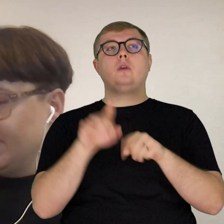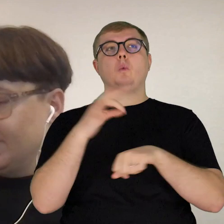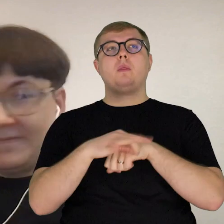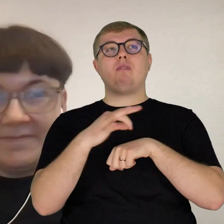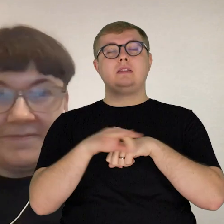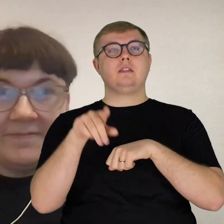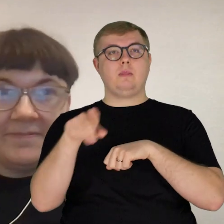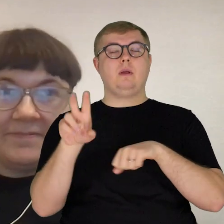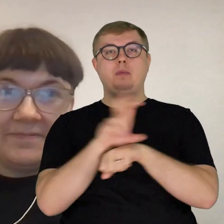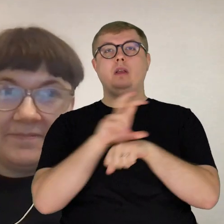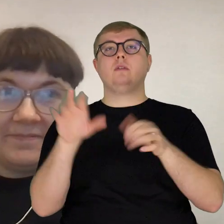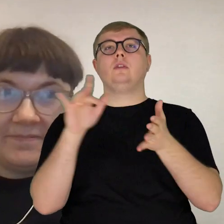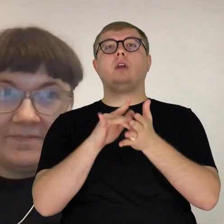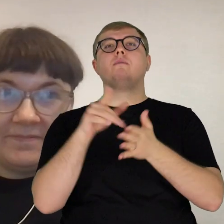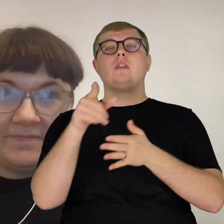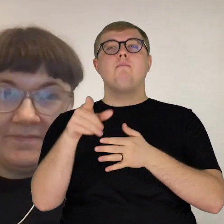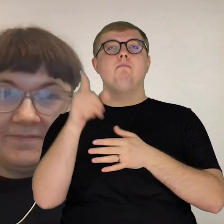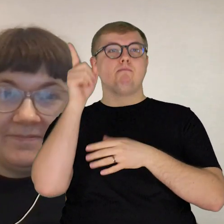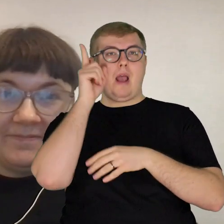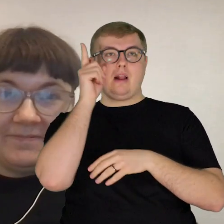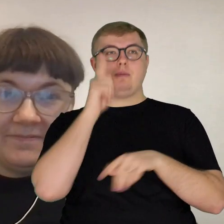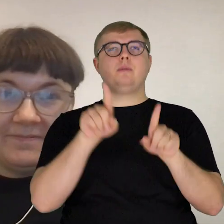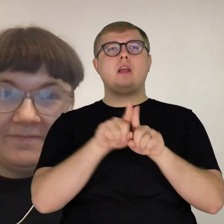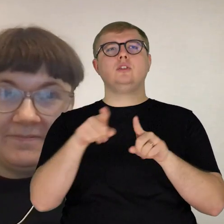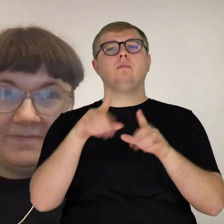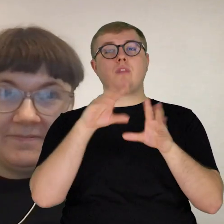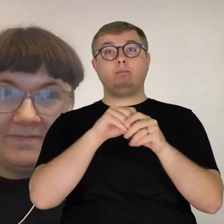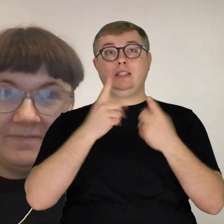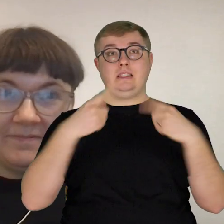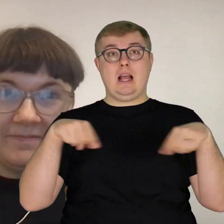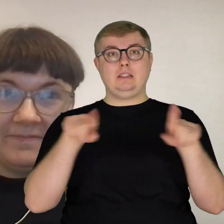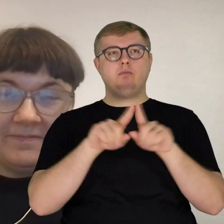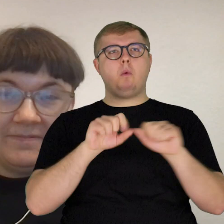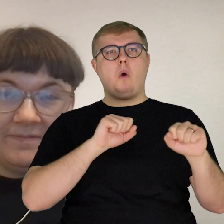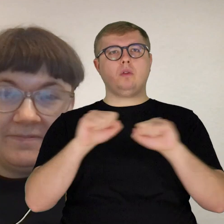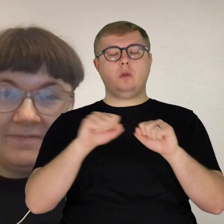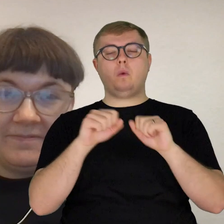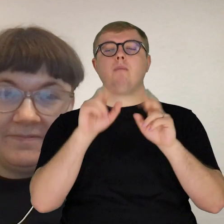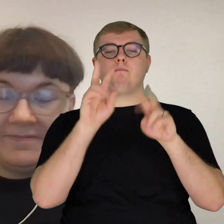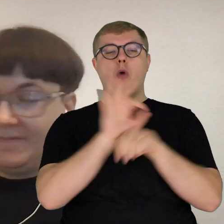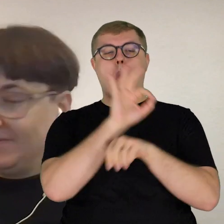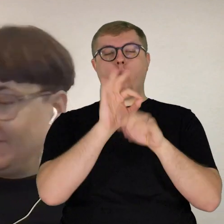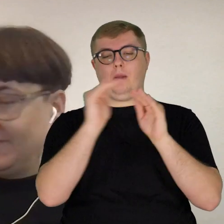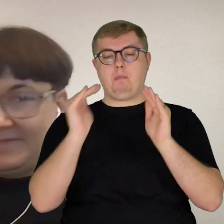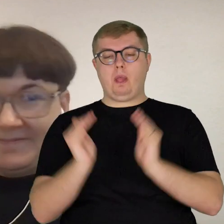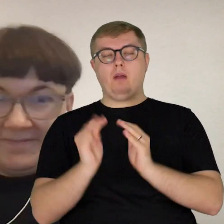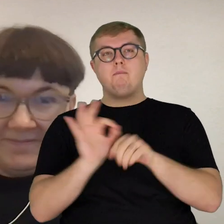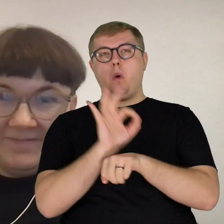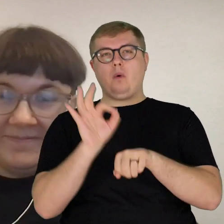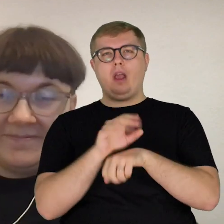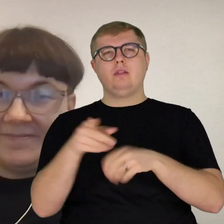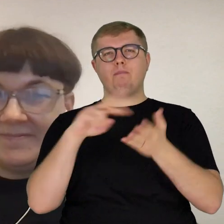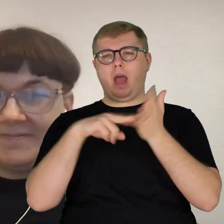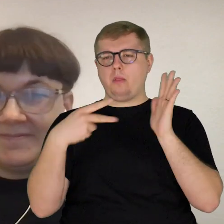constellation, he jointly coordinates the sub-project Biophilic Urbanisms, Planning with Pathogens. At